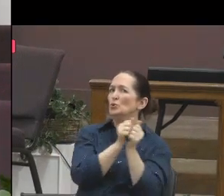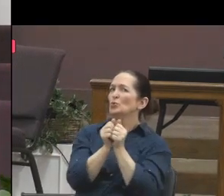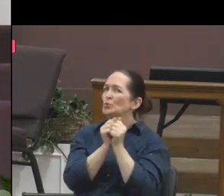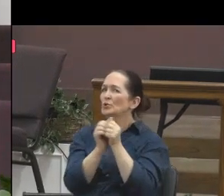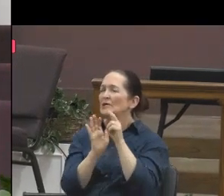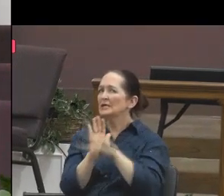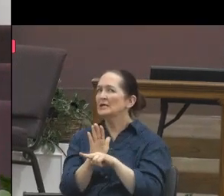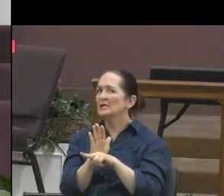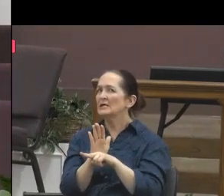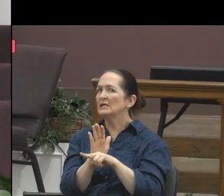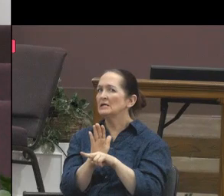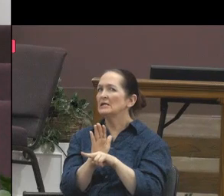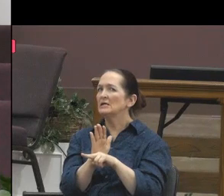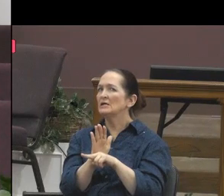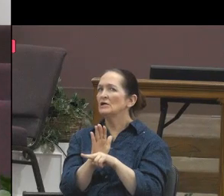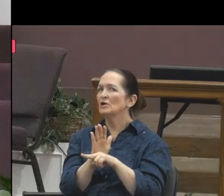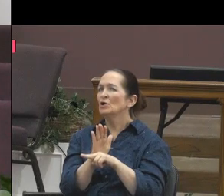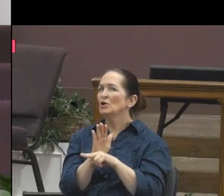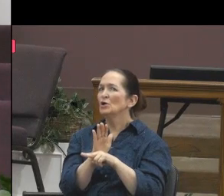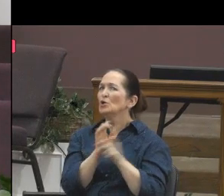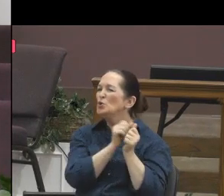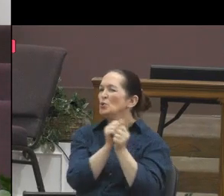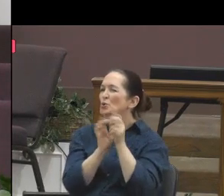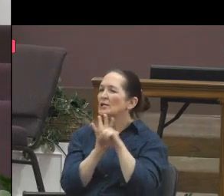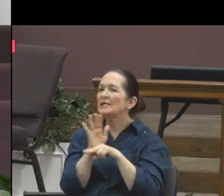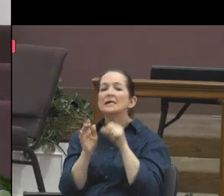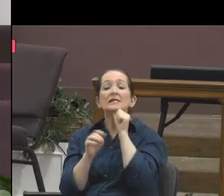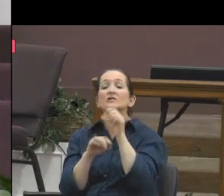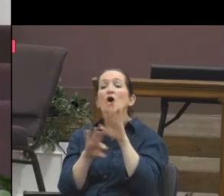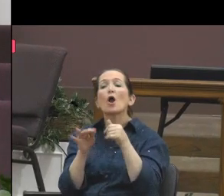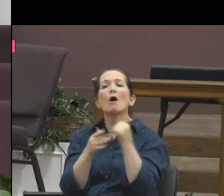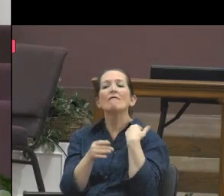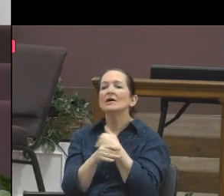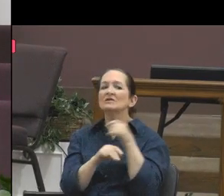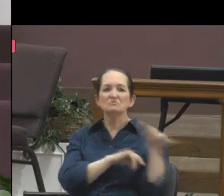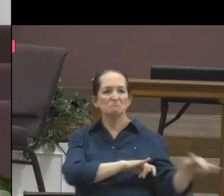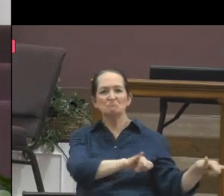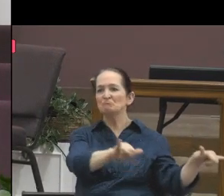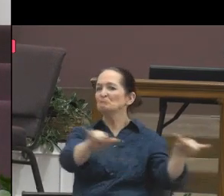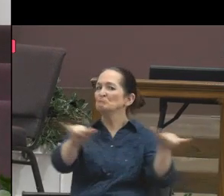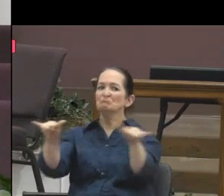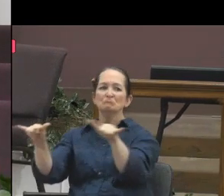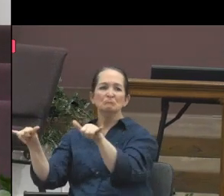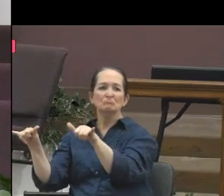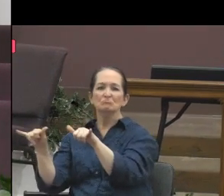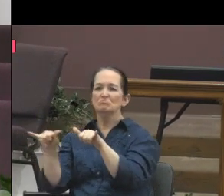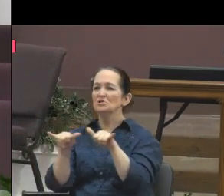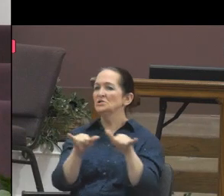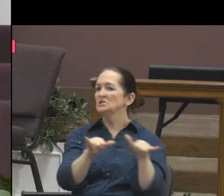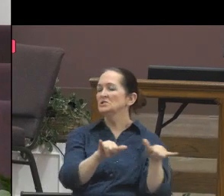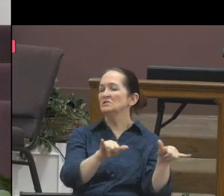Unity is not all of us being the same.